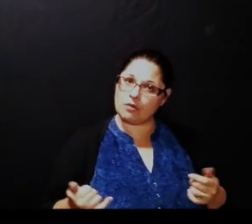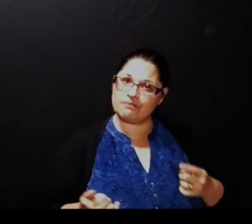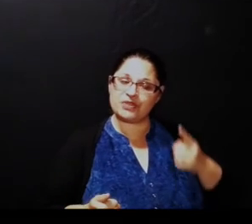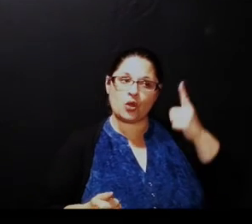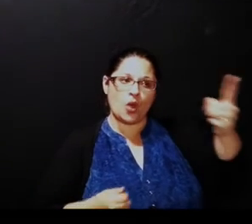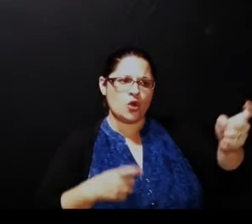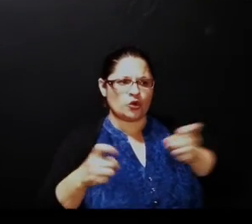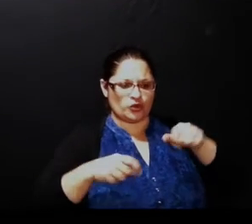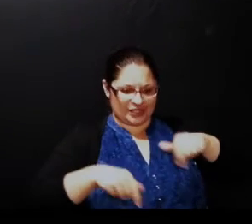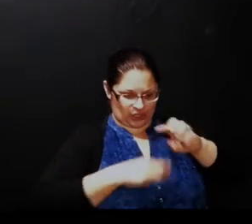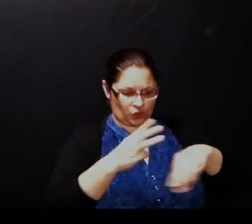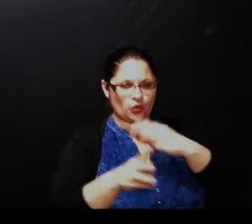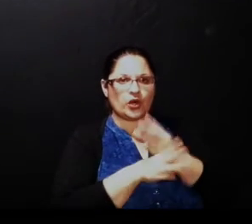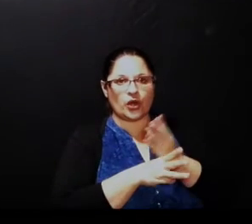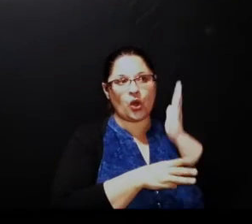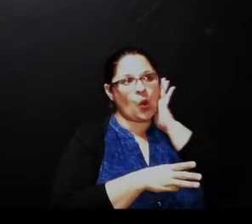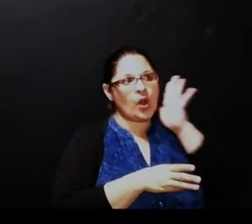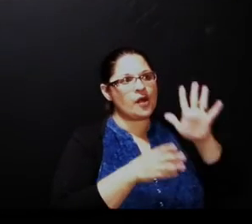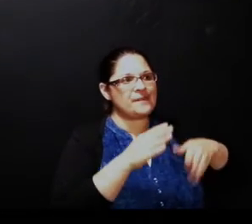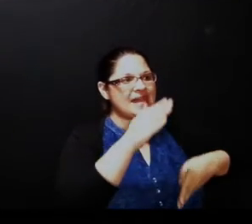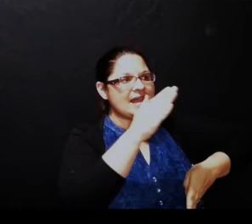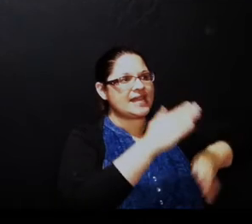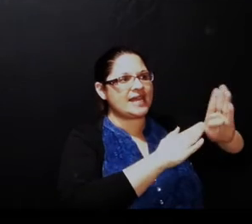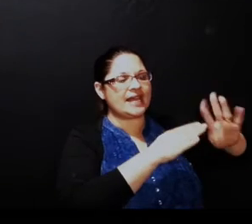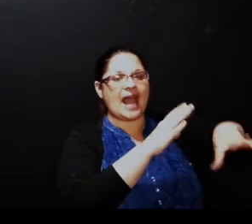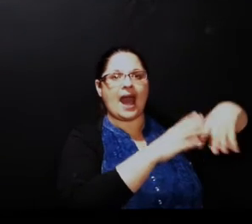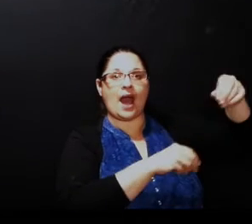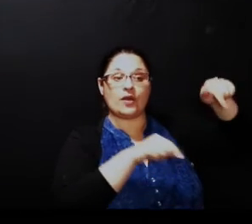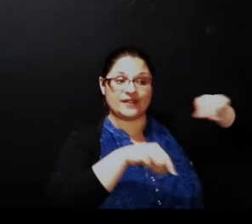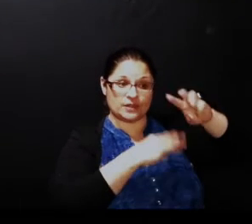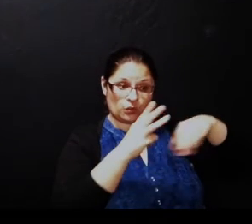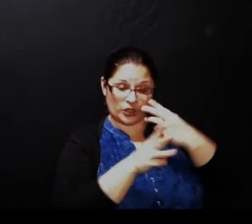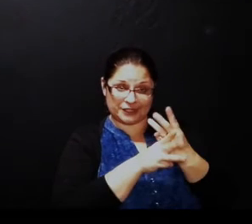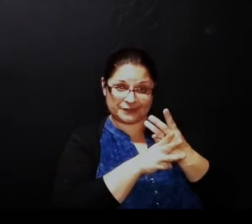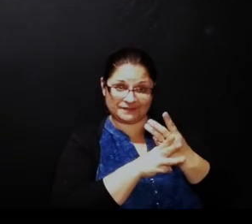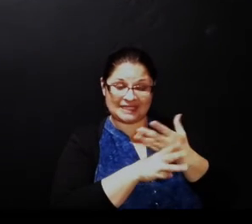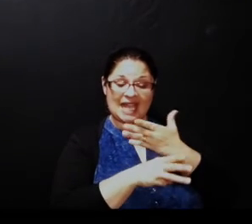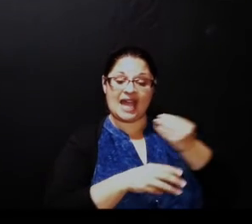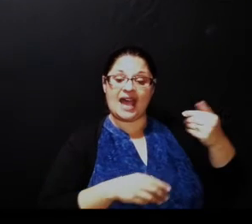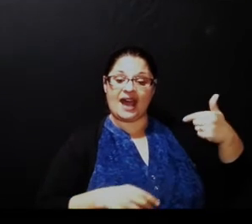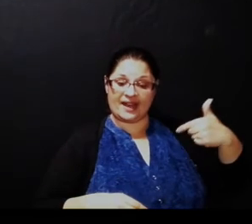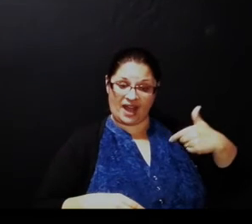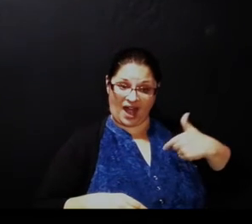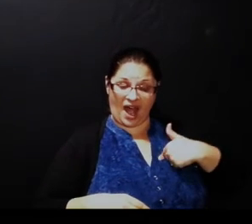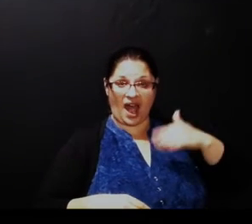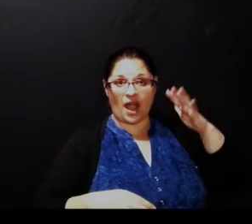from the earth, will draw all men unto me.